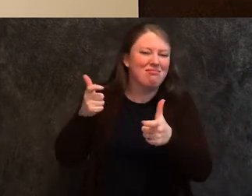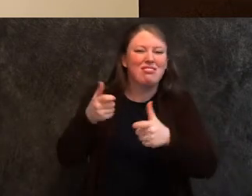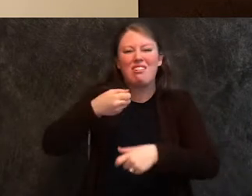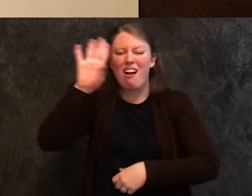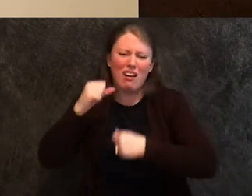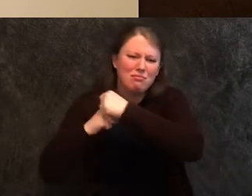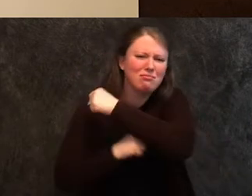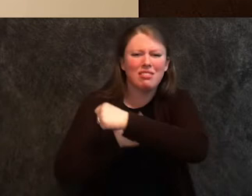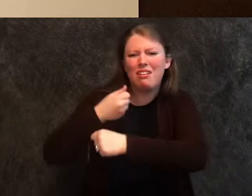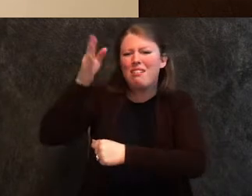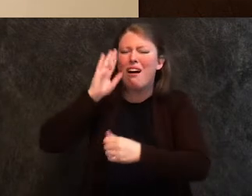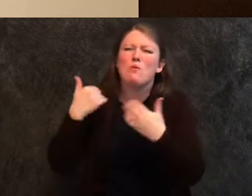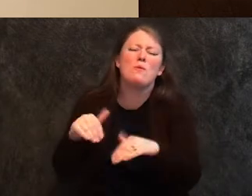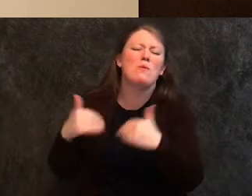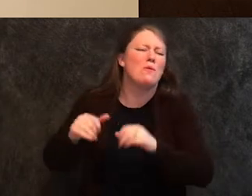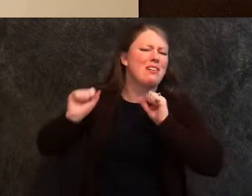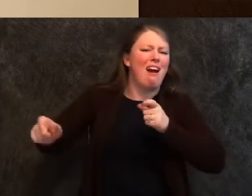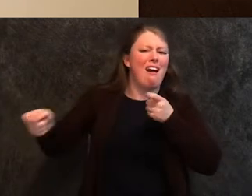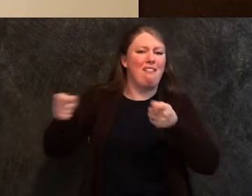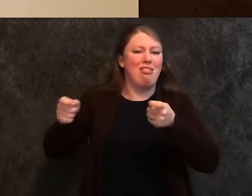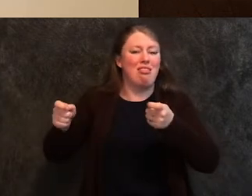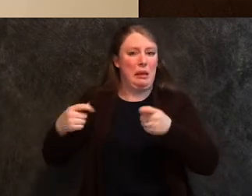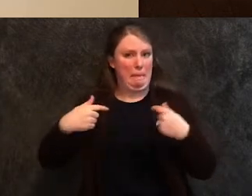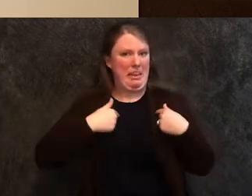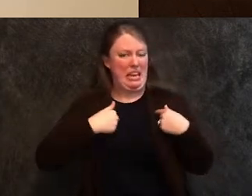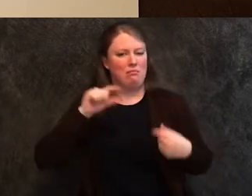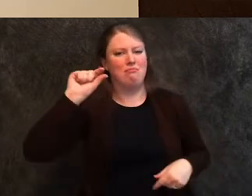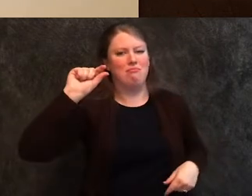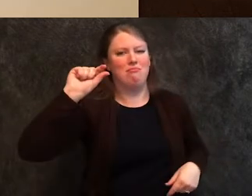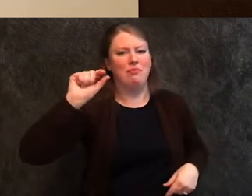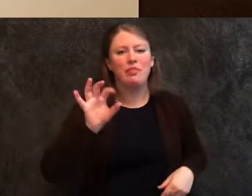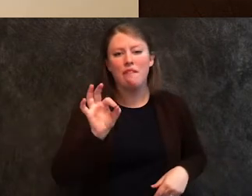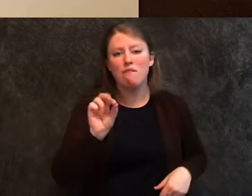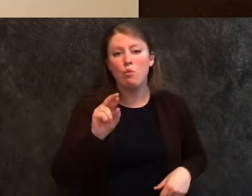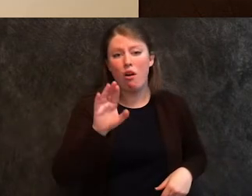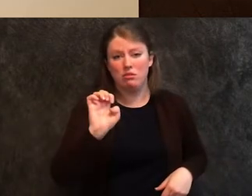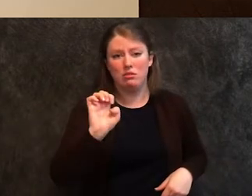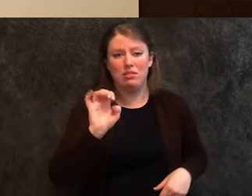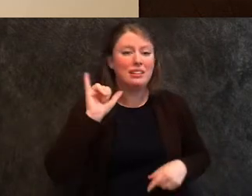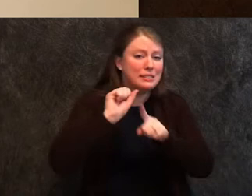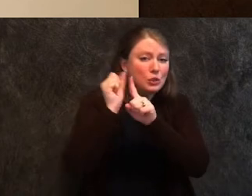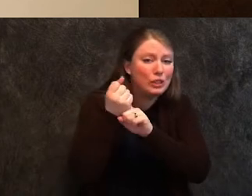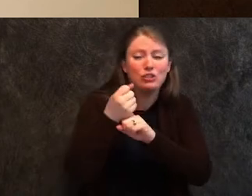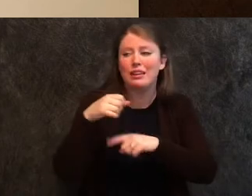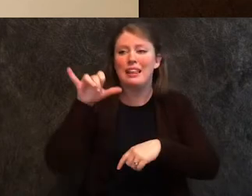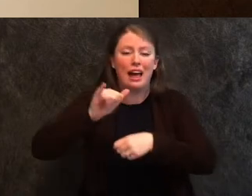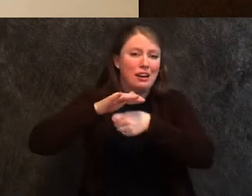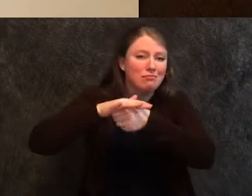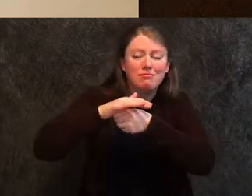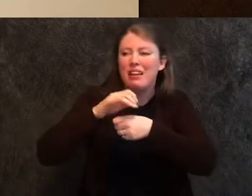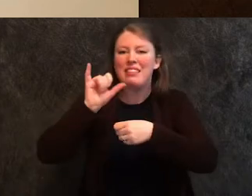That's a proper fraction. Force needs to be smaller than the area. It can be pressure, don't get me wrong, because we're in a lot of